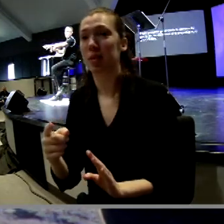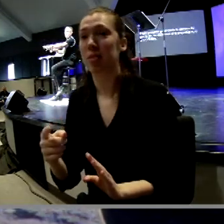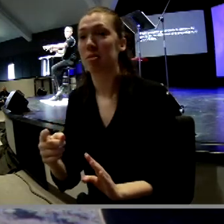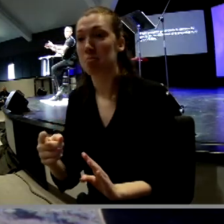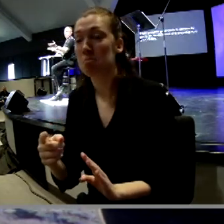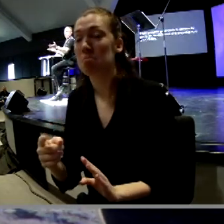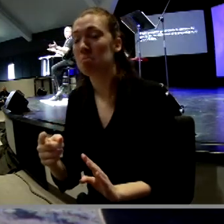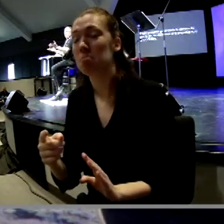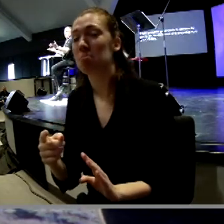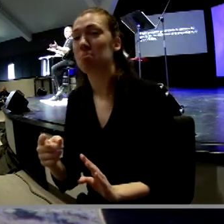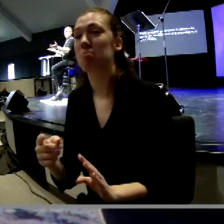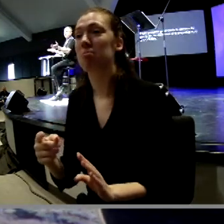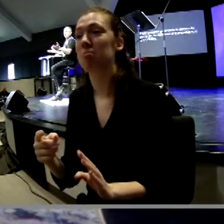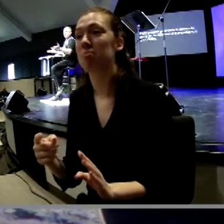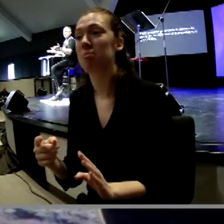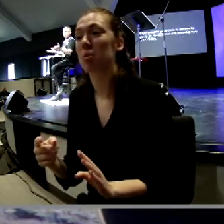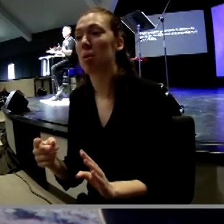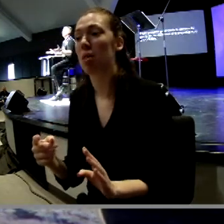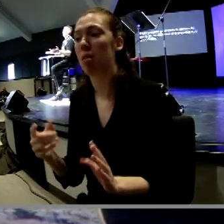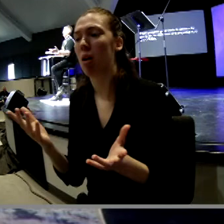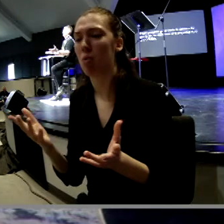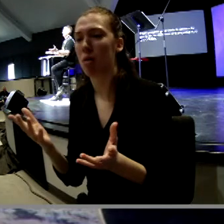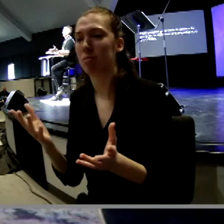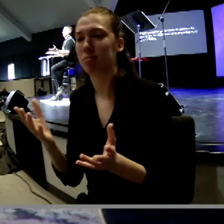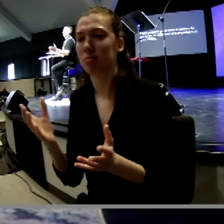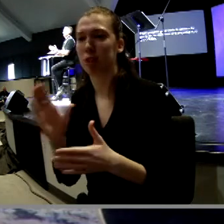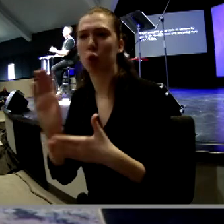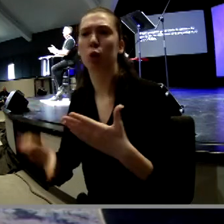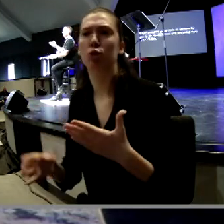then, well, what's the conclusion?